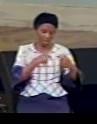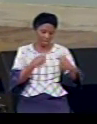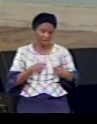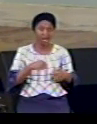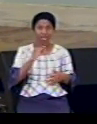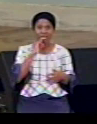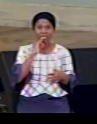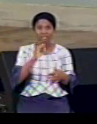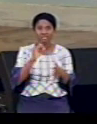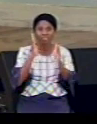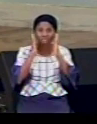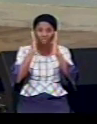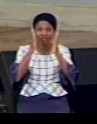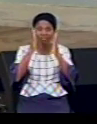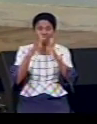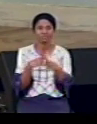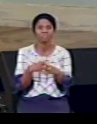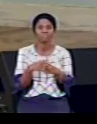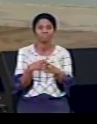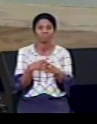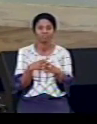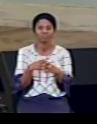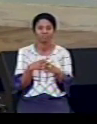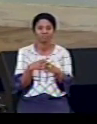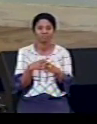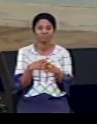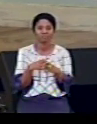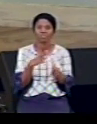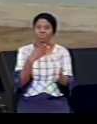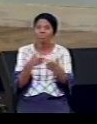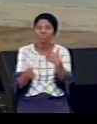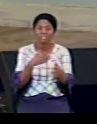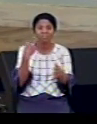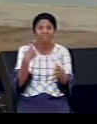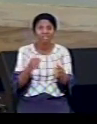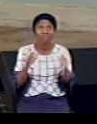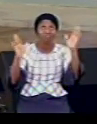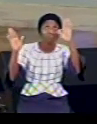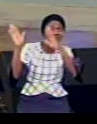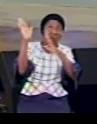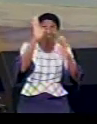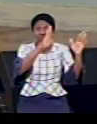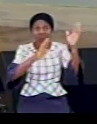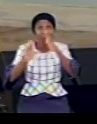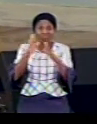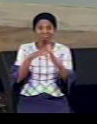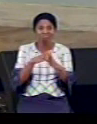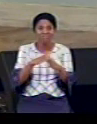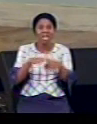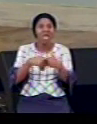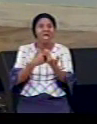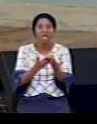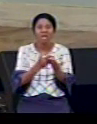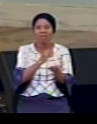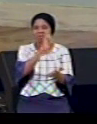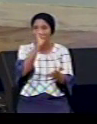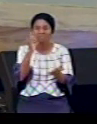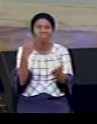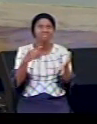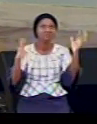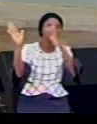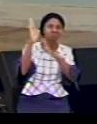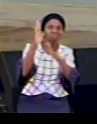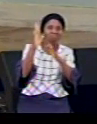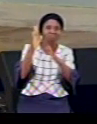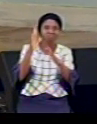heart is fixed. Whatever the storm, howling storm, or the